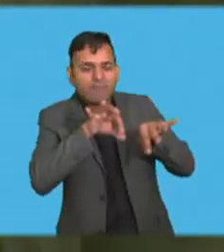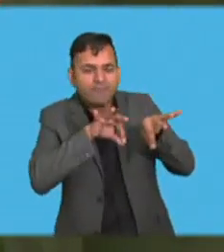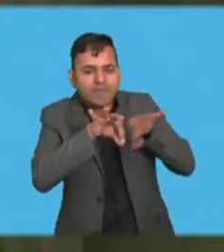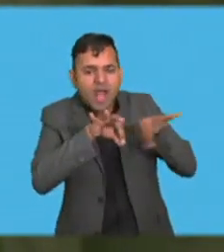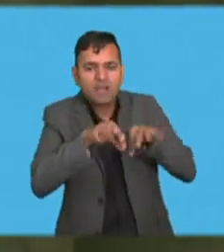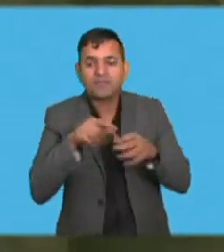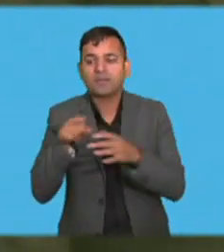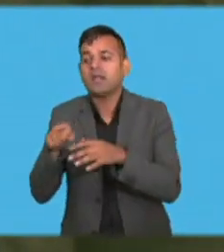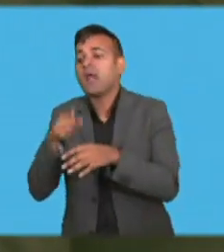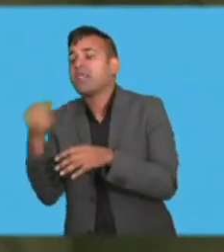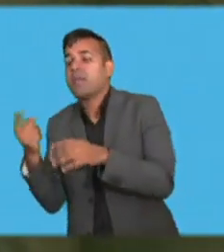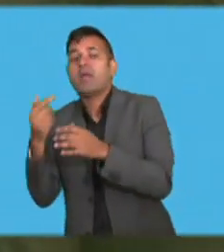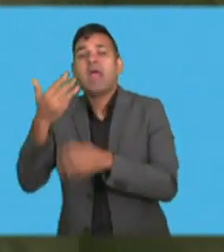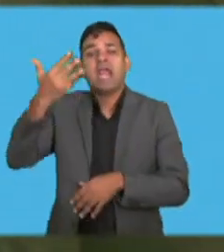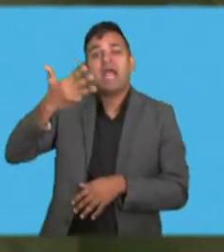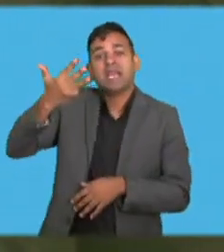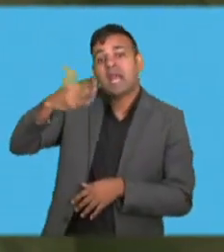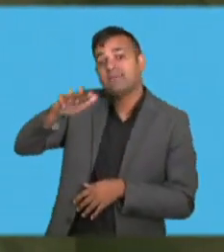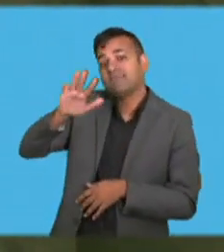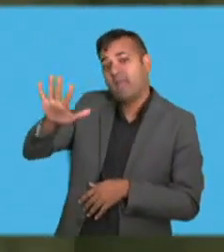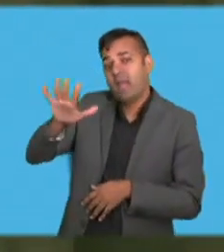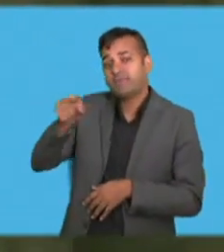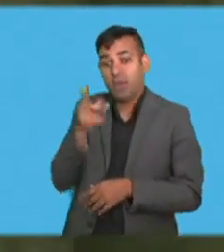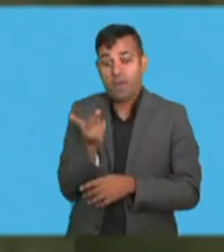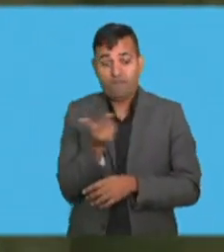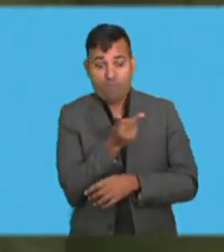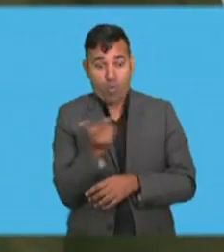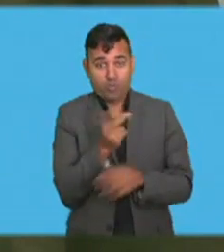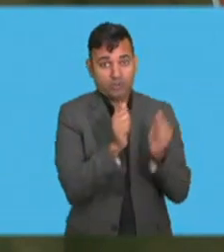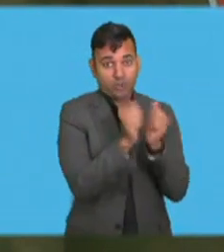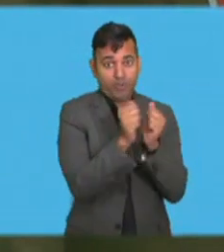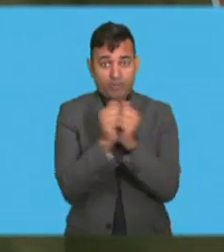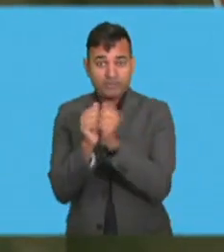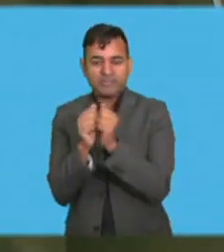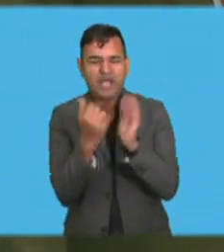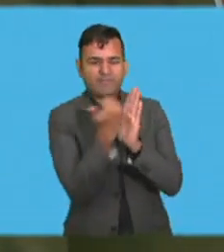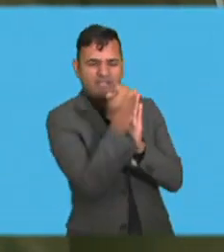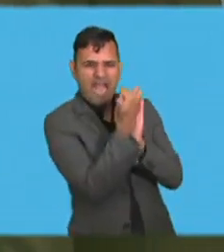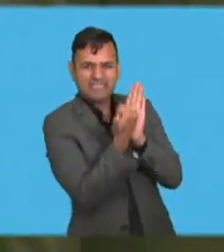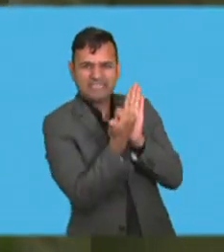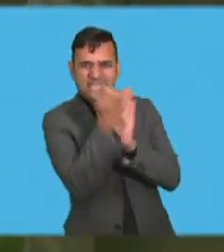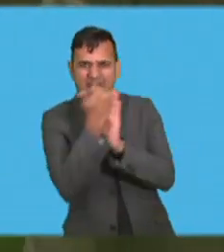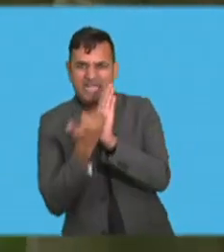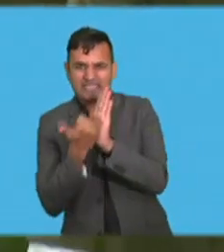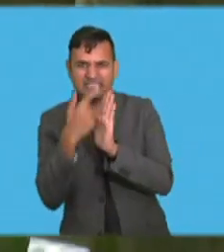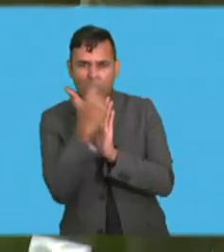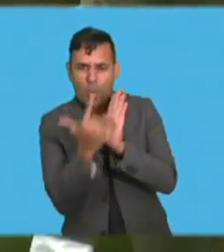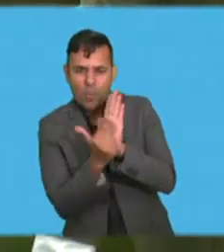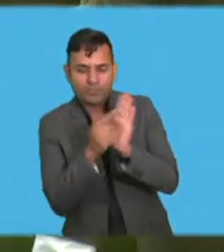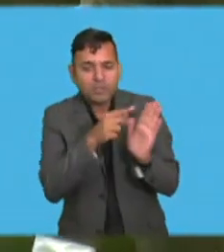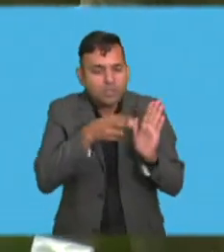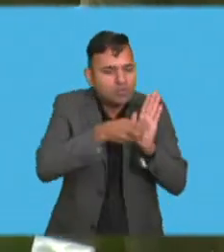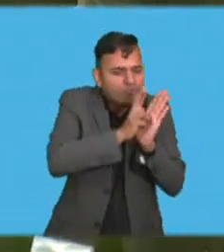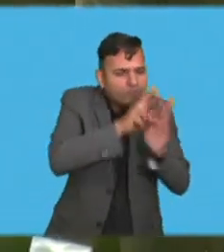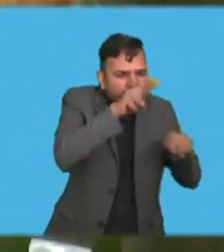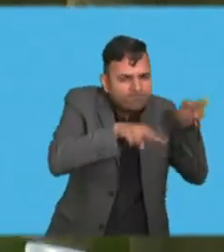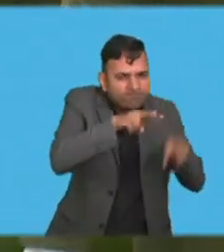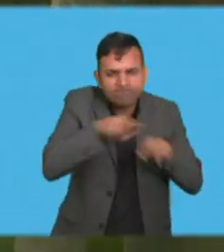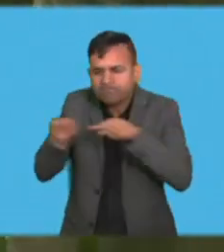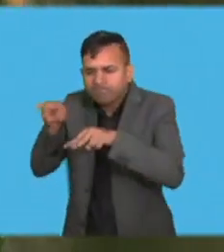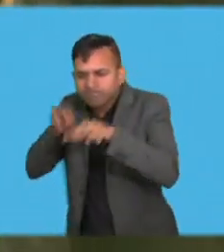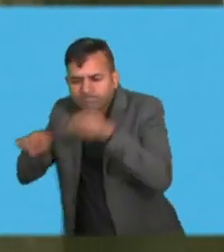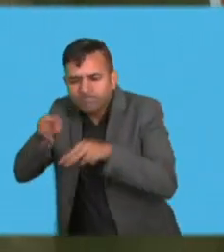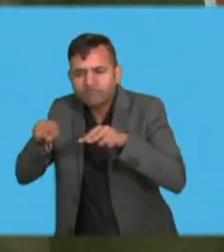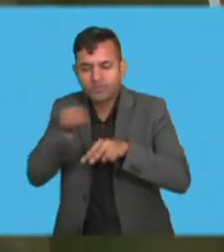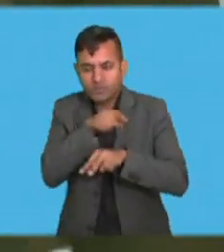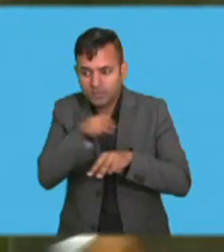these documents are currently under review for various reasons, but I will not go into detail on